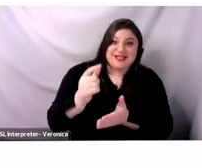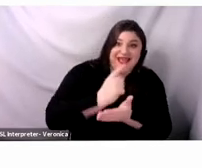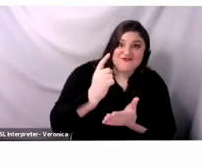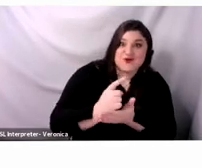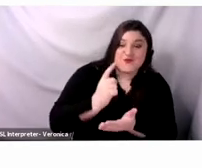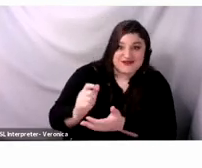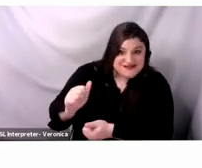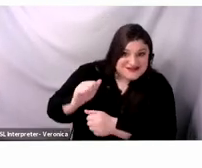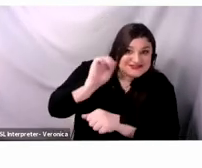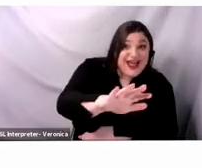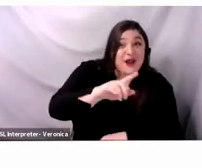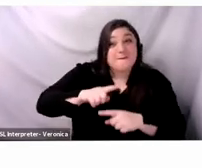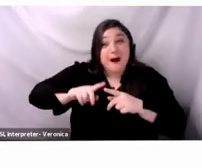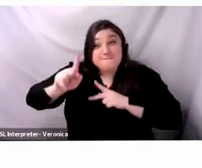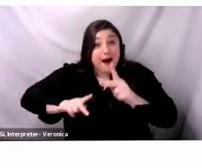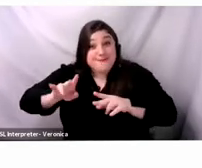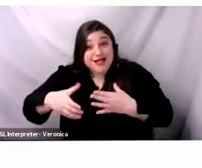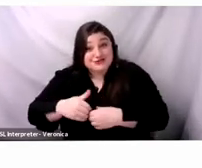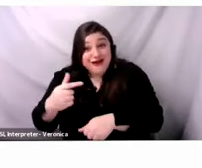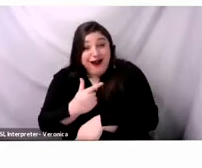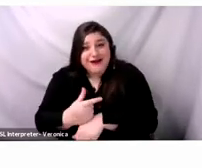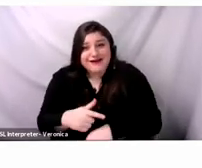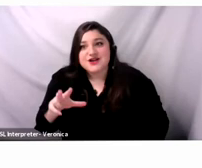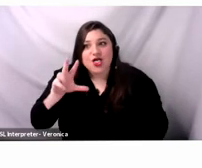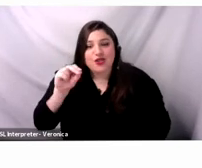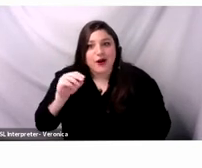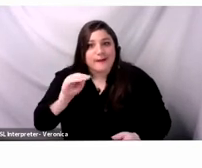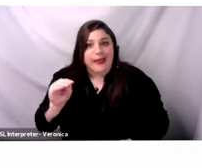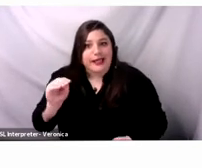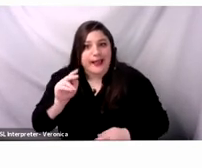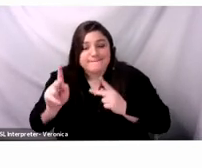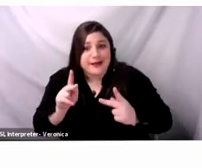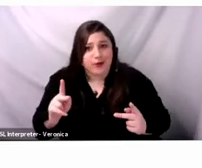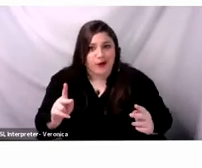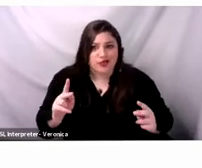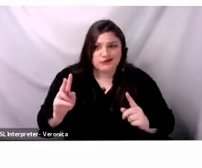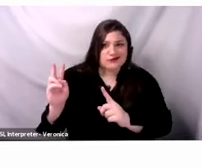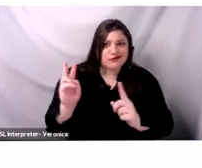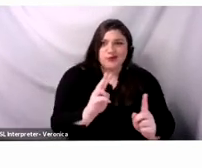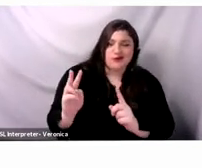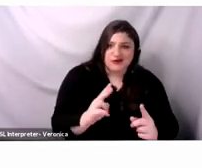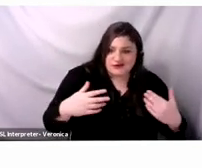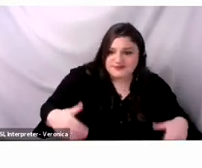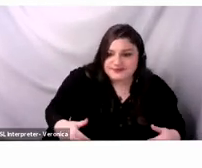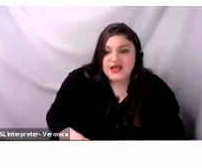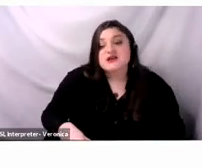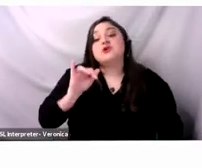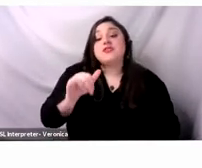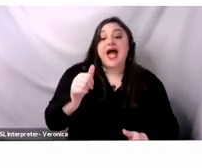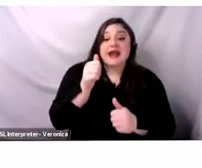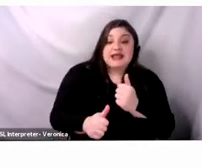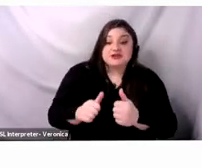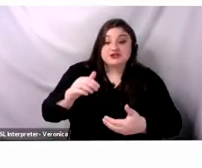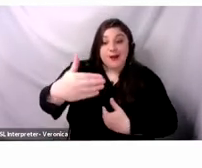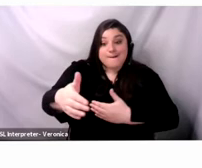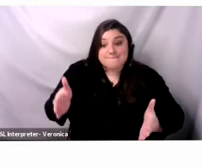bales exported from all over the world are being sold by importers to retailers for anywhere from $75 to $500 a piece.